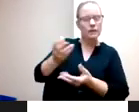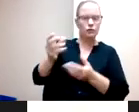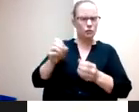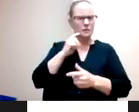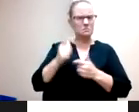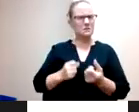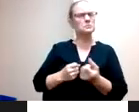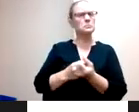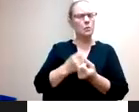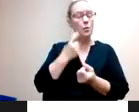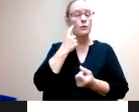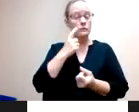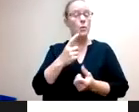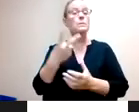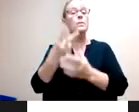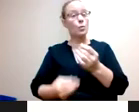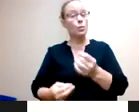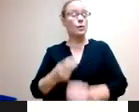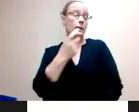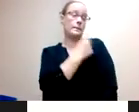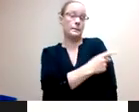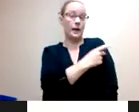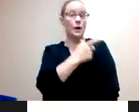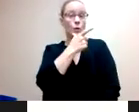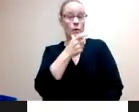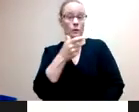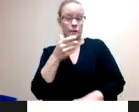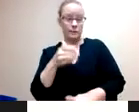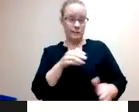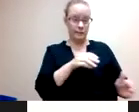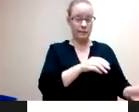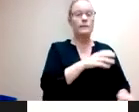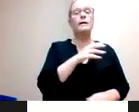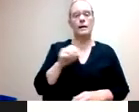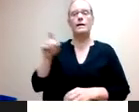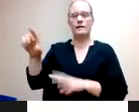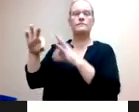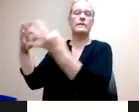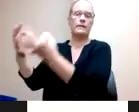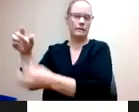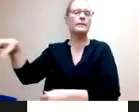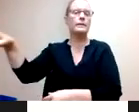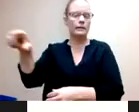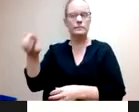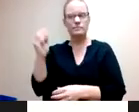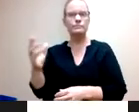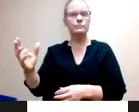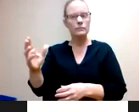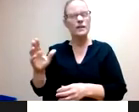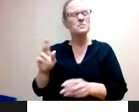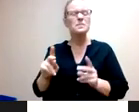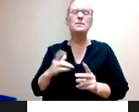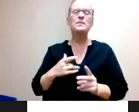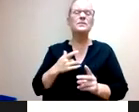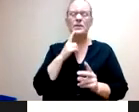support, both for the patient and for the family, that they were aware that a conversation was happening when people felt so